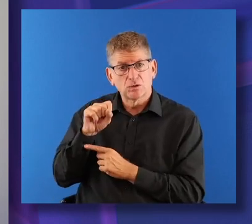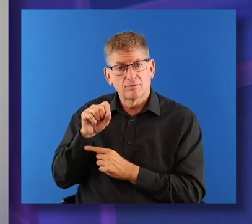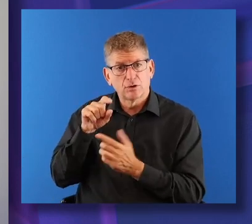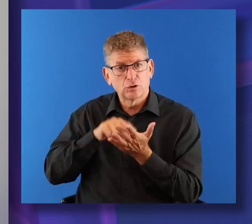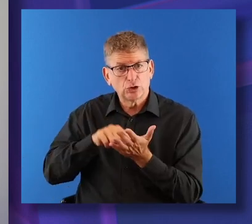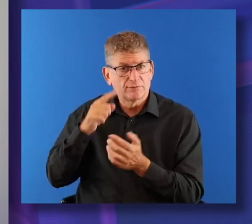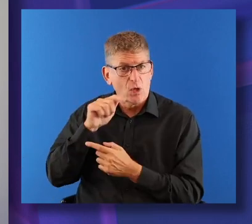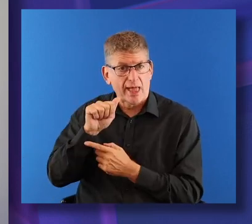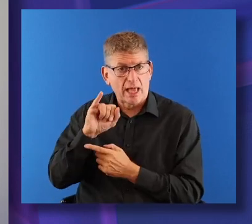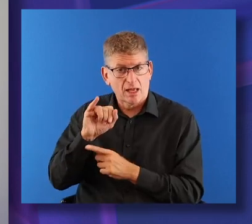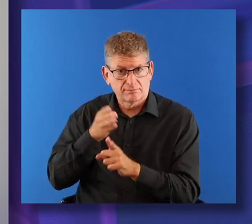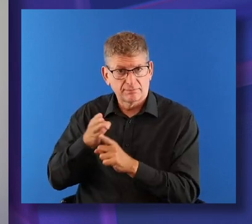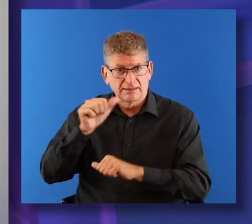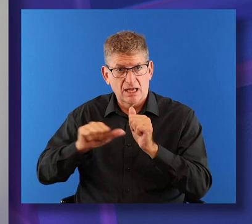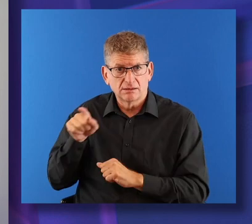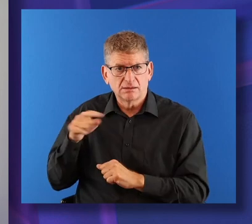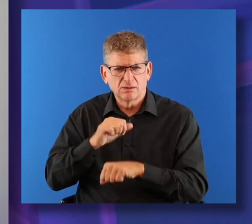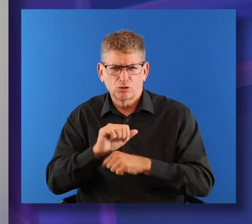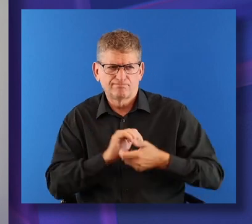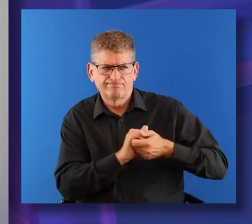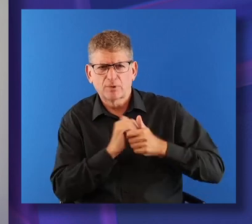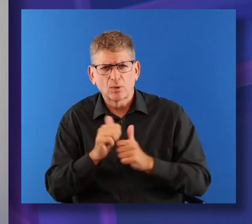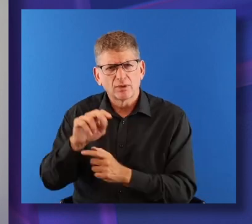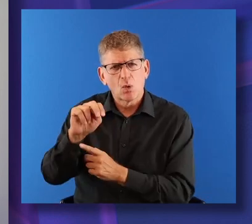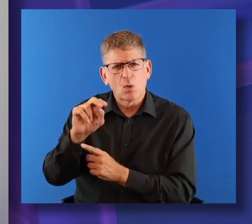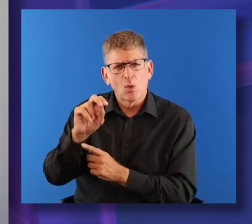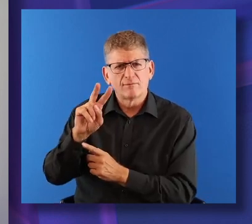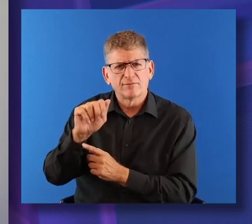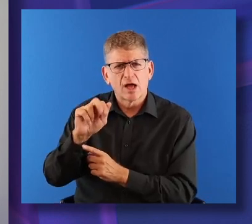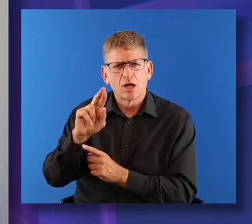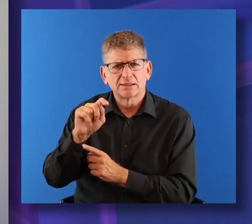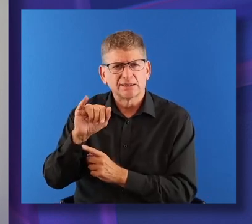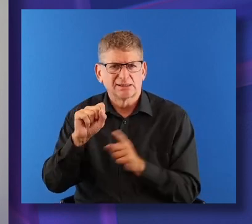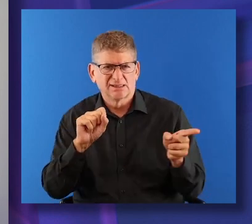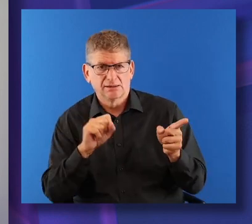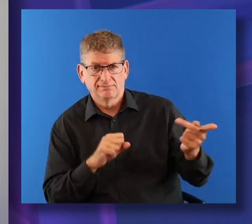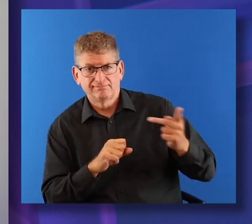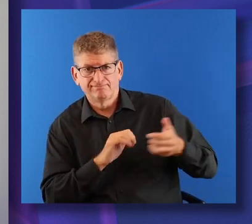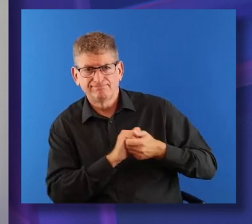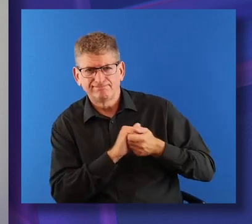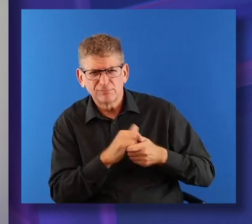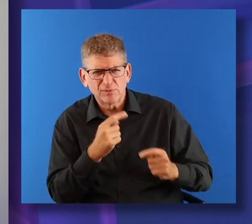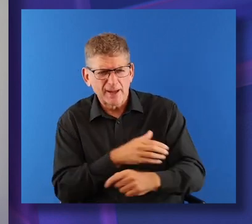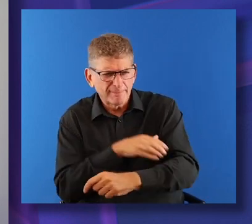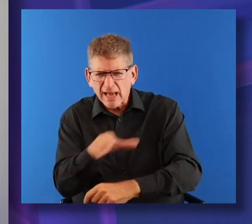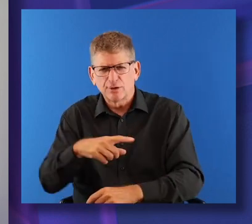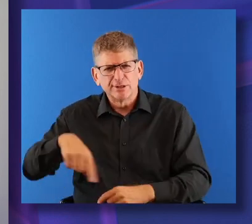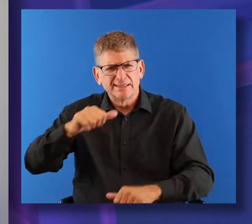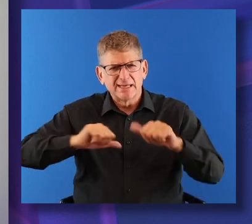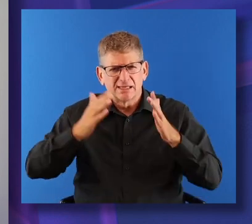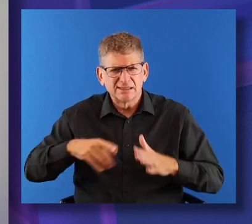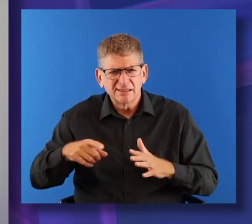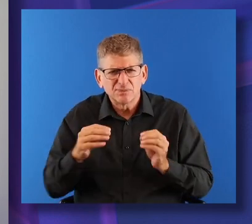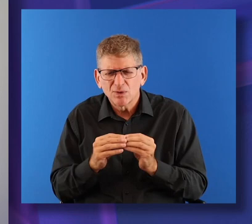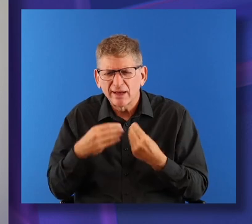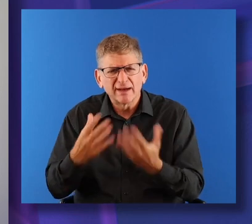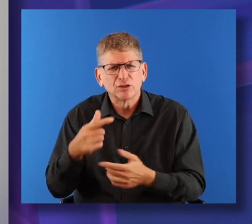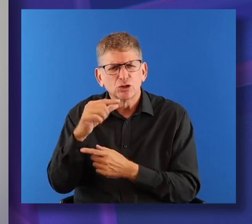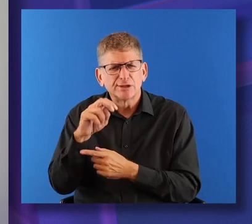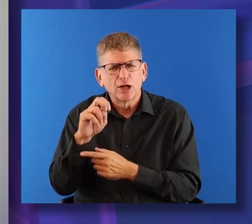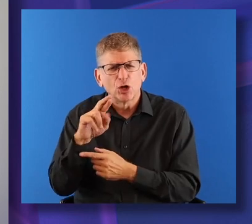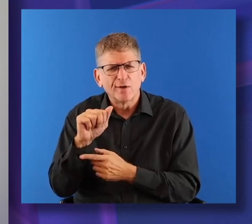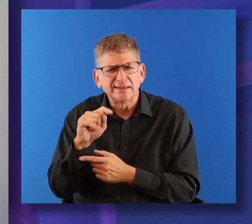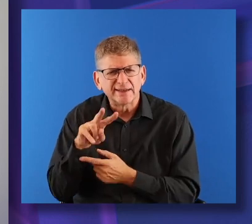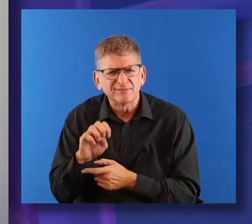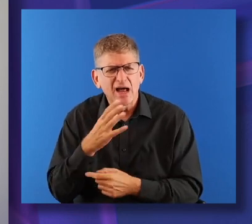with Novartis, where together we are empowering scientists with generative and predictive models to speed up the discovery and development